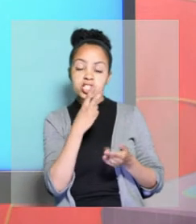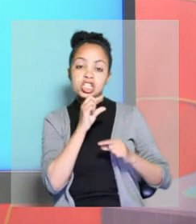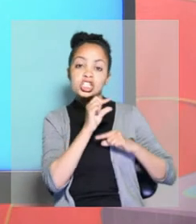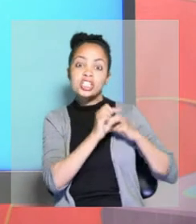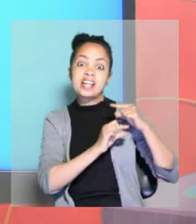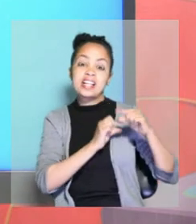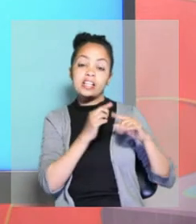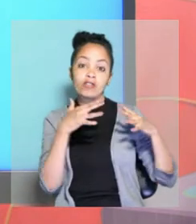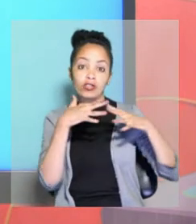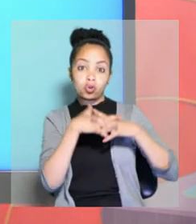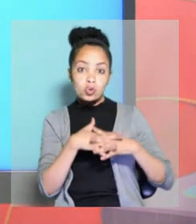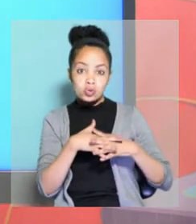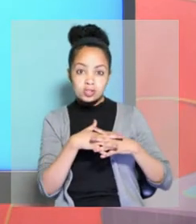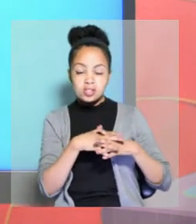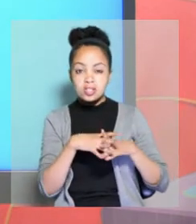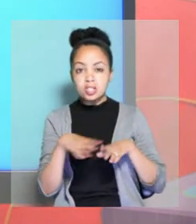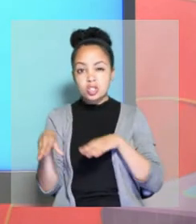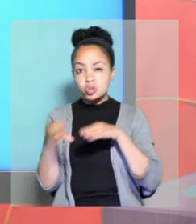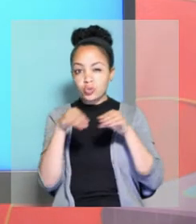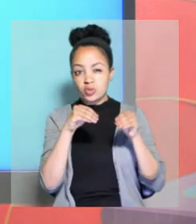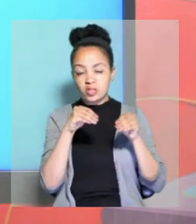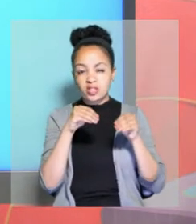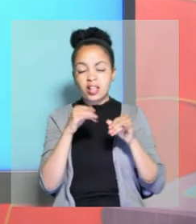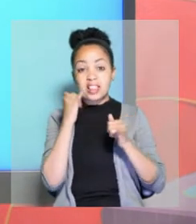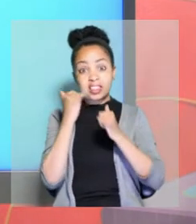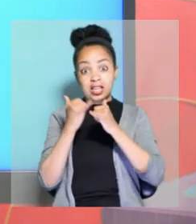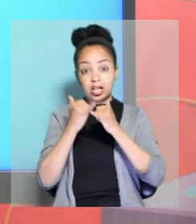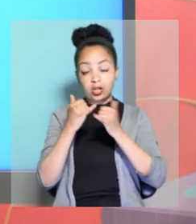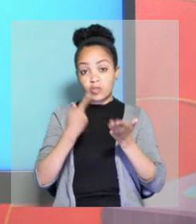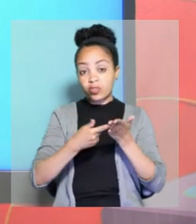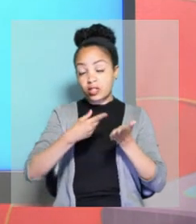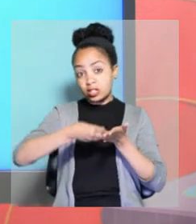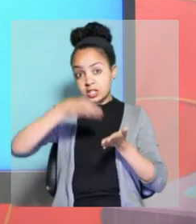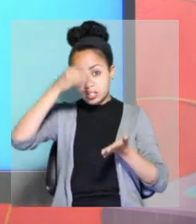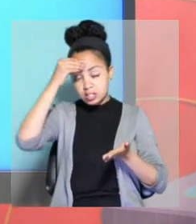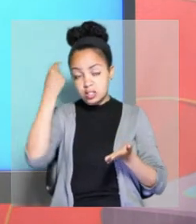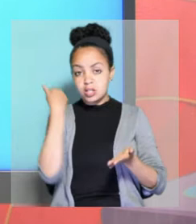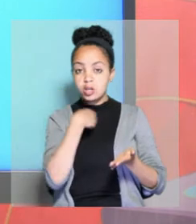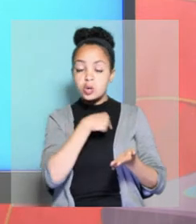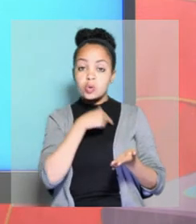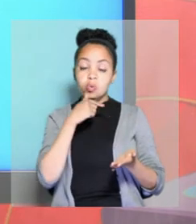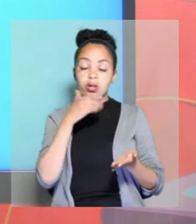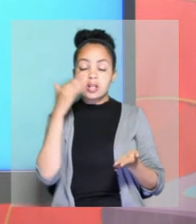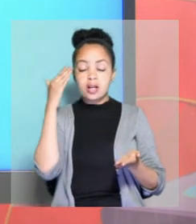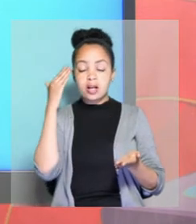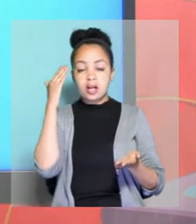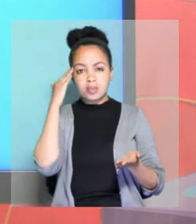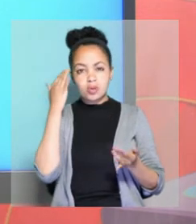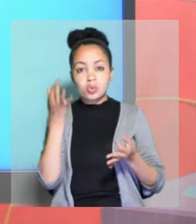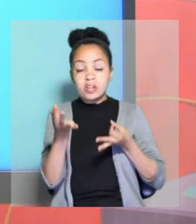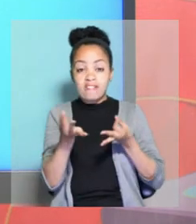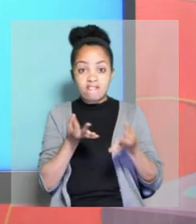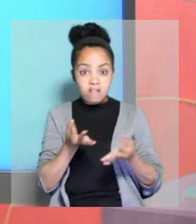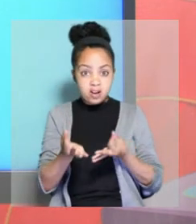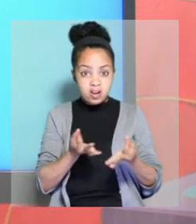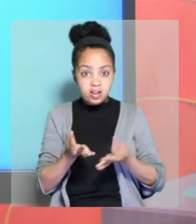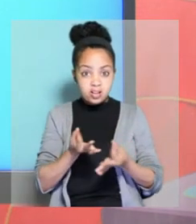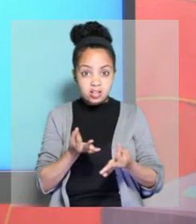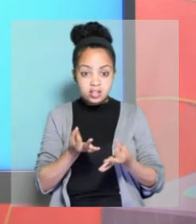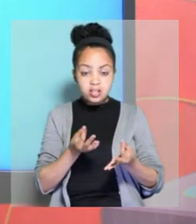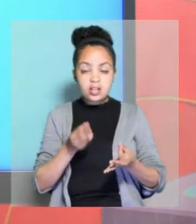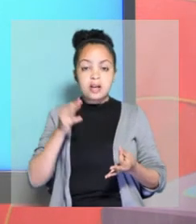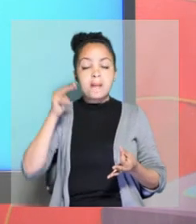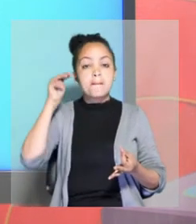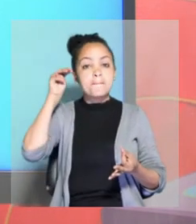genetic cross. Student, at the end of this lesson, you will be able to define